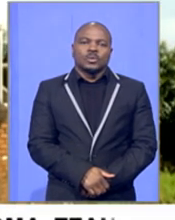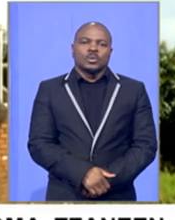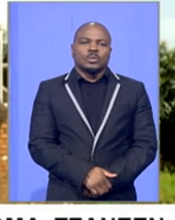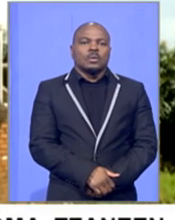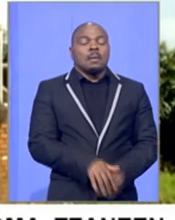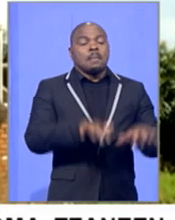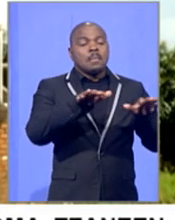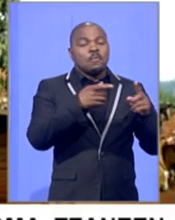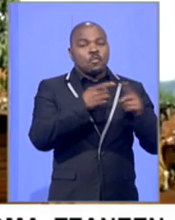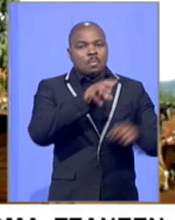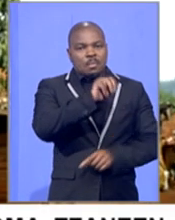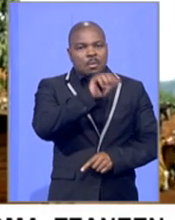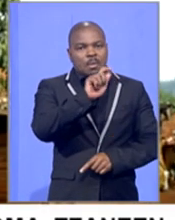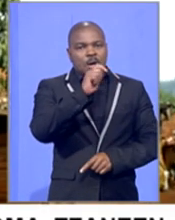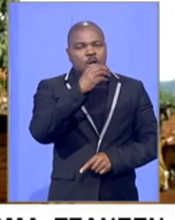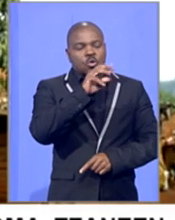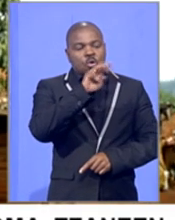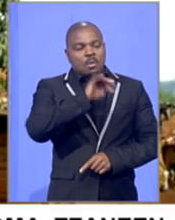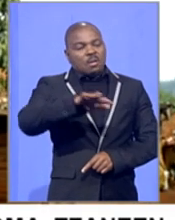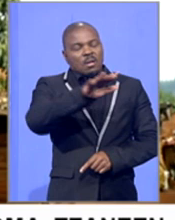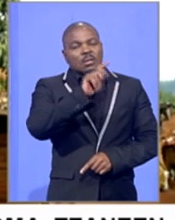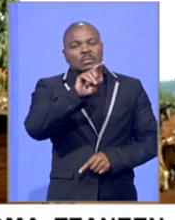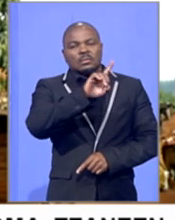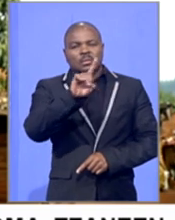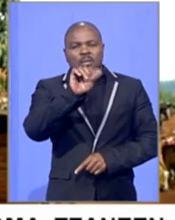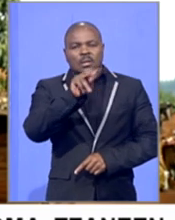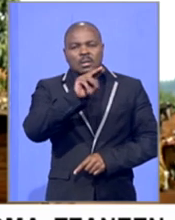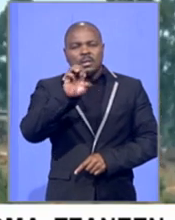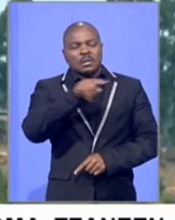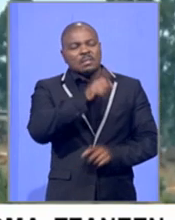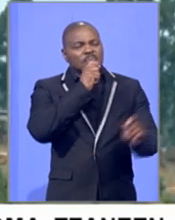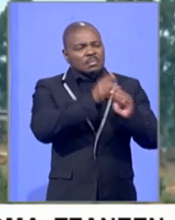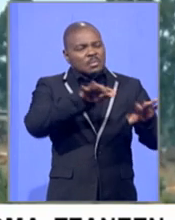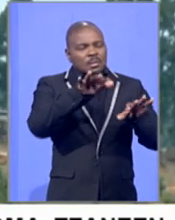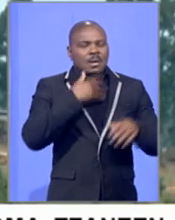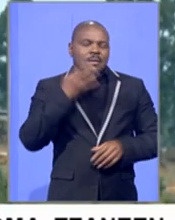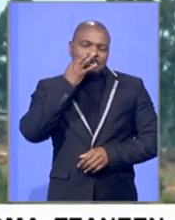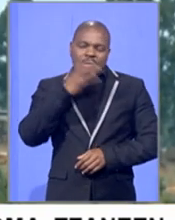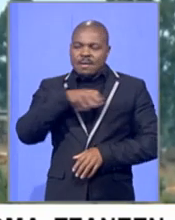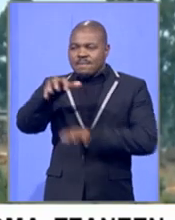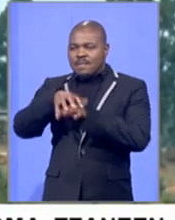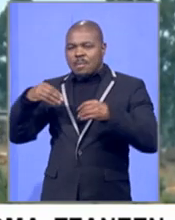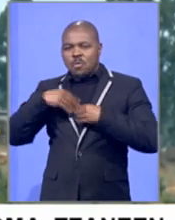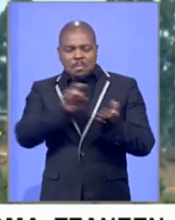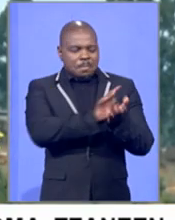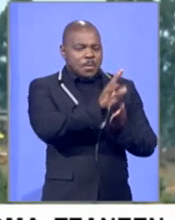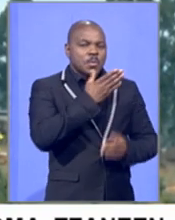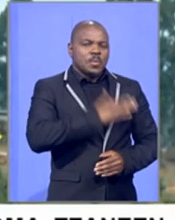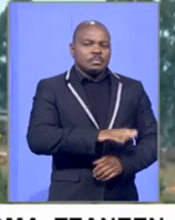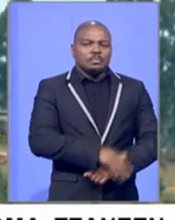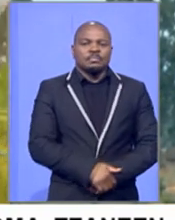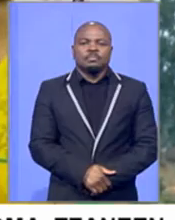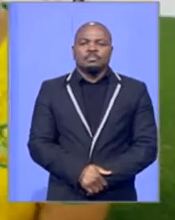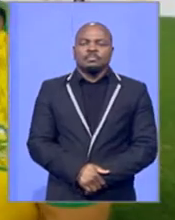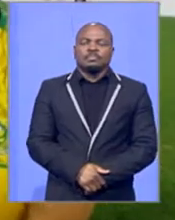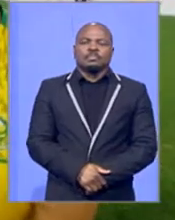setlhopha sa badudi ba mekhukhu ya mathoma ka ntle ga tsaneng ba re mong wa polasa o nyaka go baraka